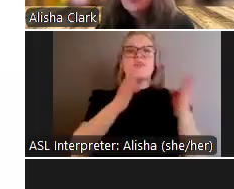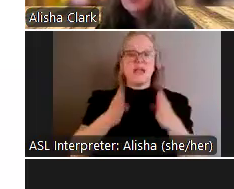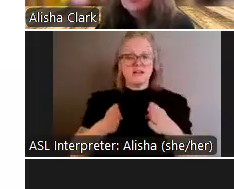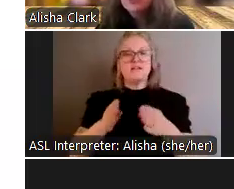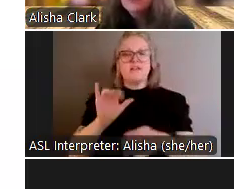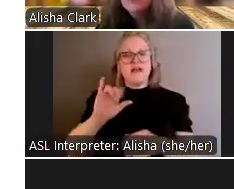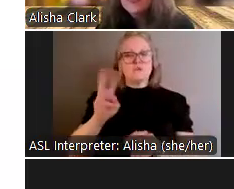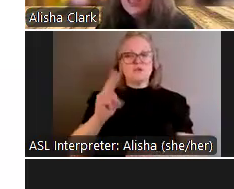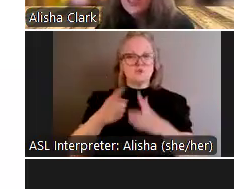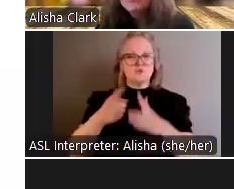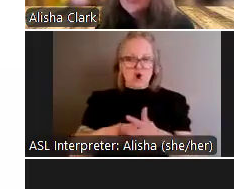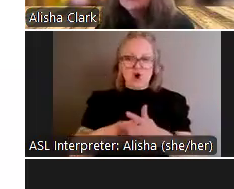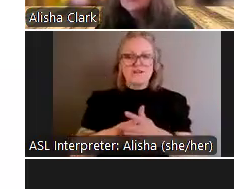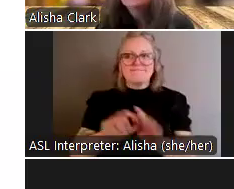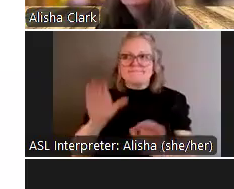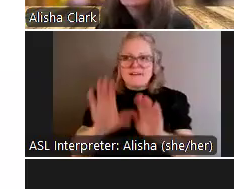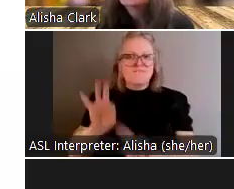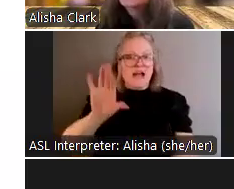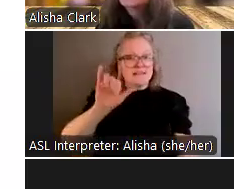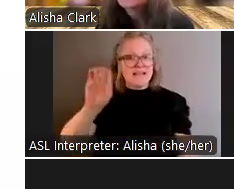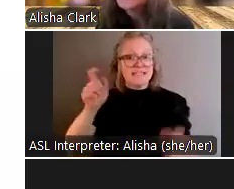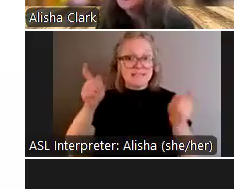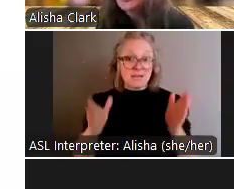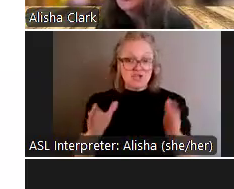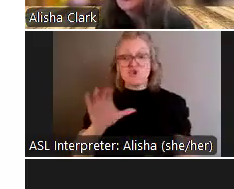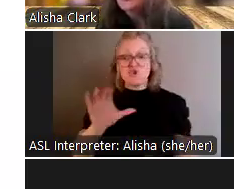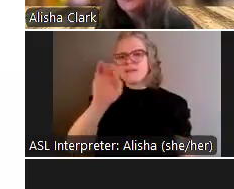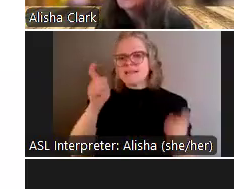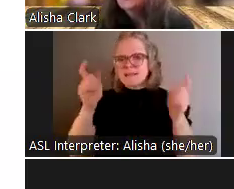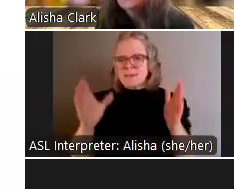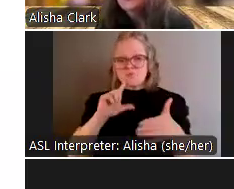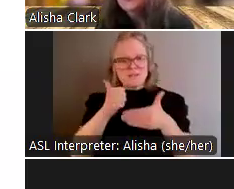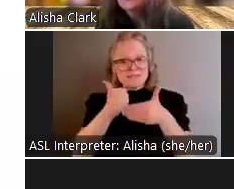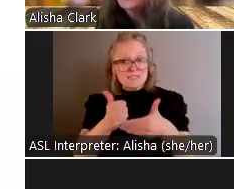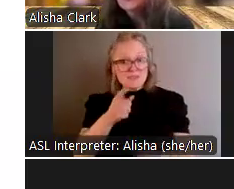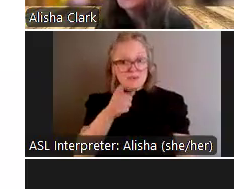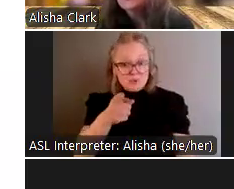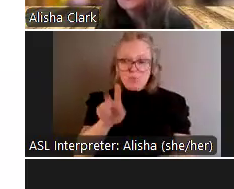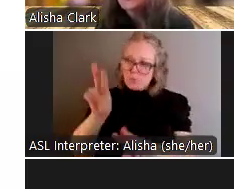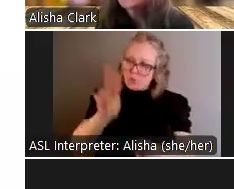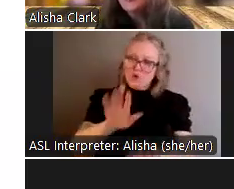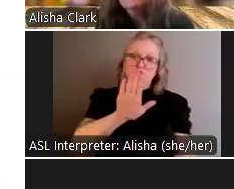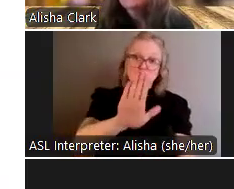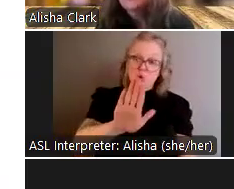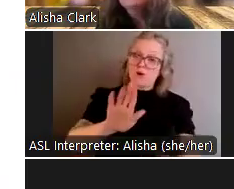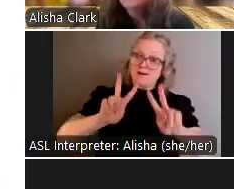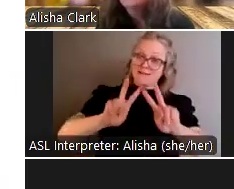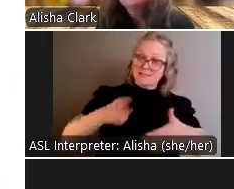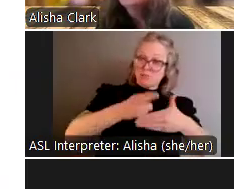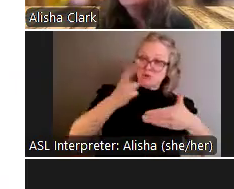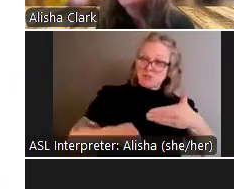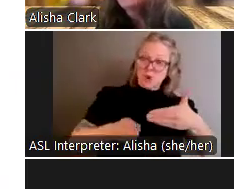case manager. The case manager is going to assist you and is going to look at your assessment to help create